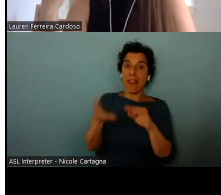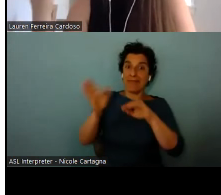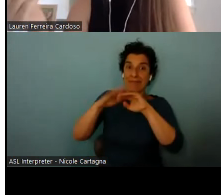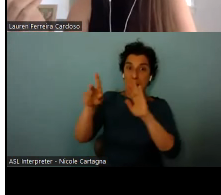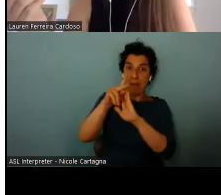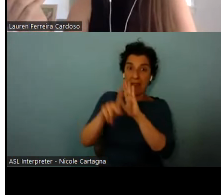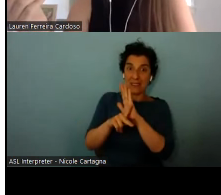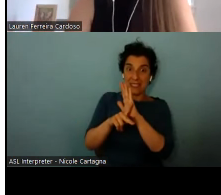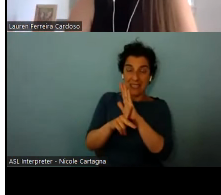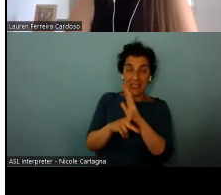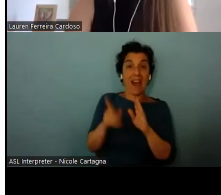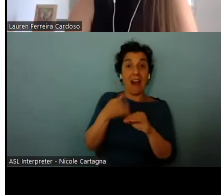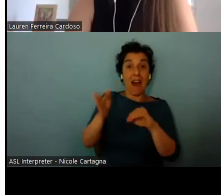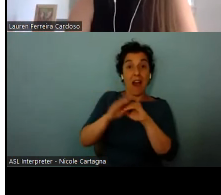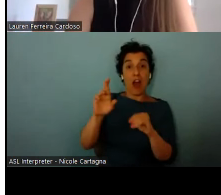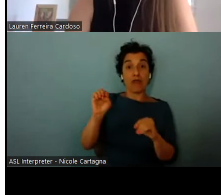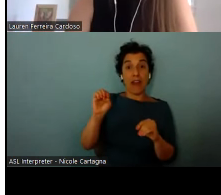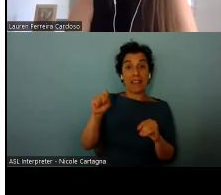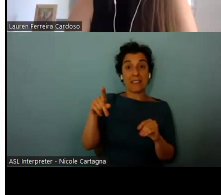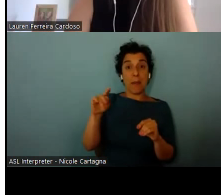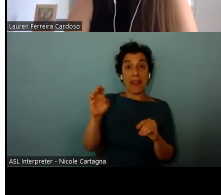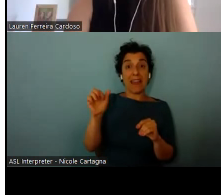for respite care to be covered by Mass Health.